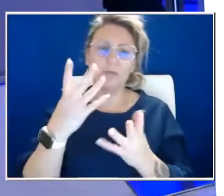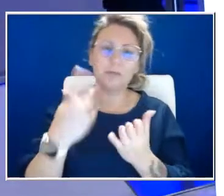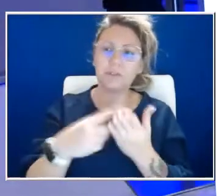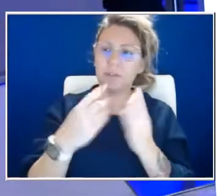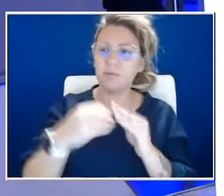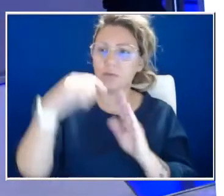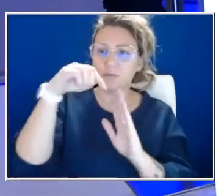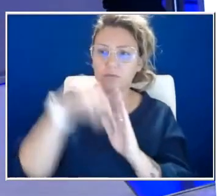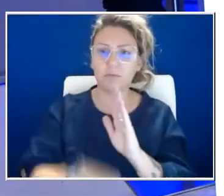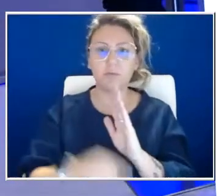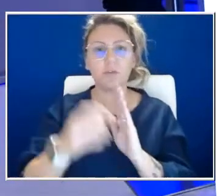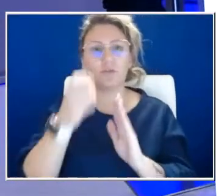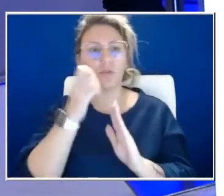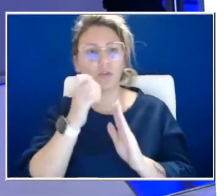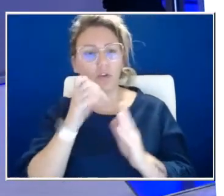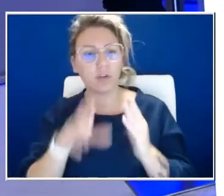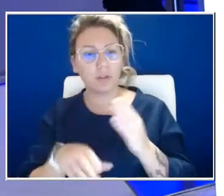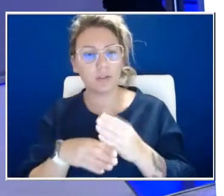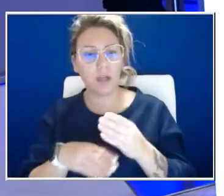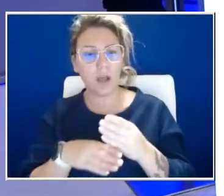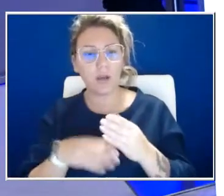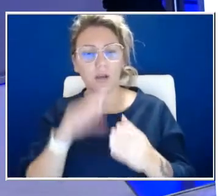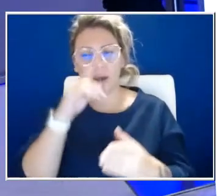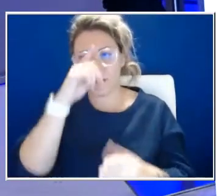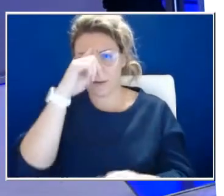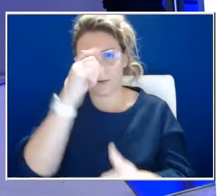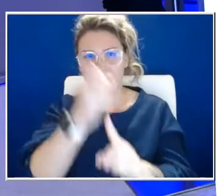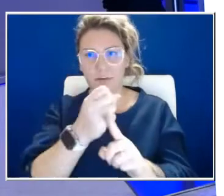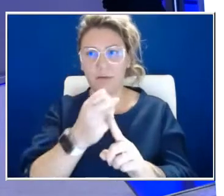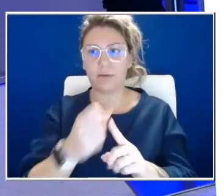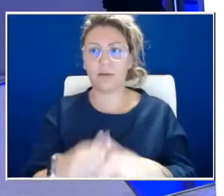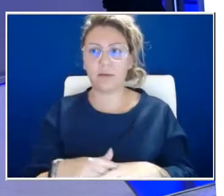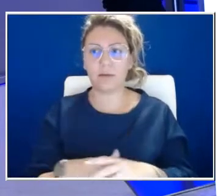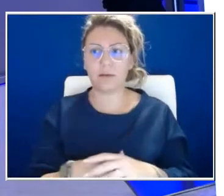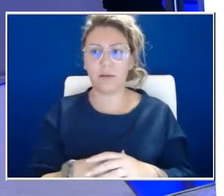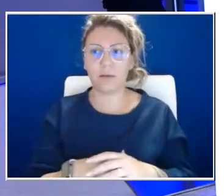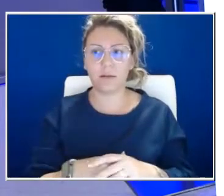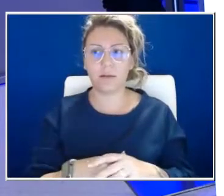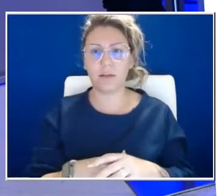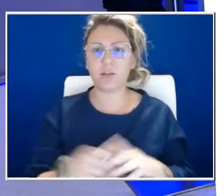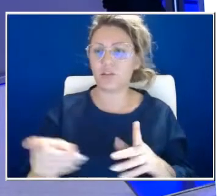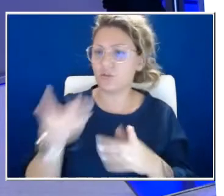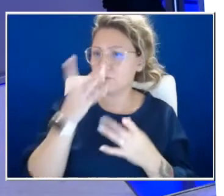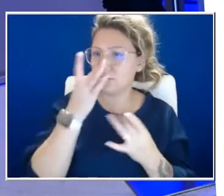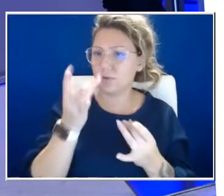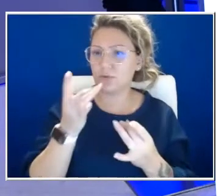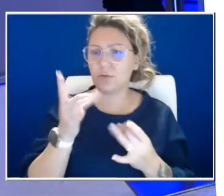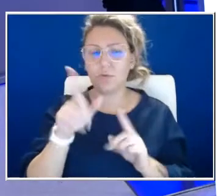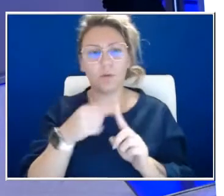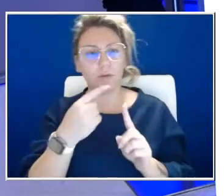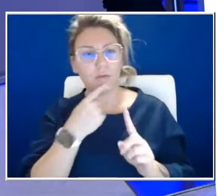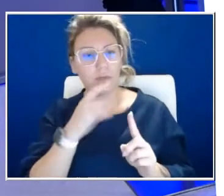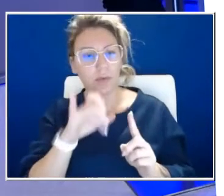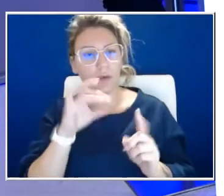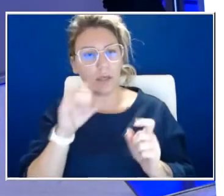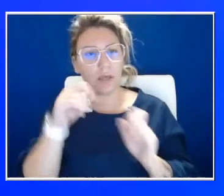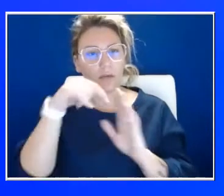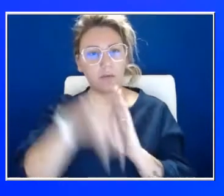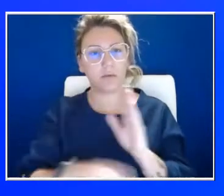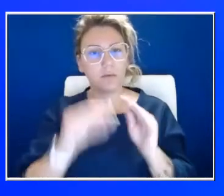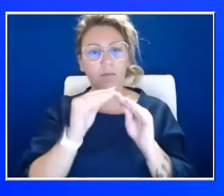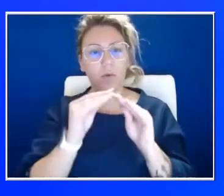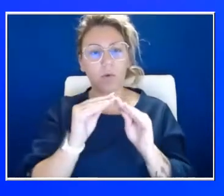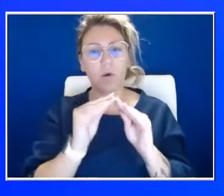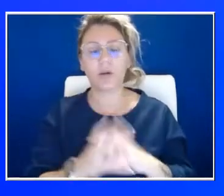girls soccer and concussion? That kind of piqued her interest when you said that. Can you go into that more? Yeah, those